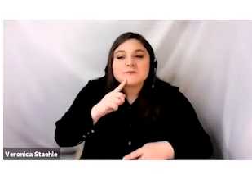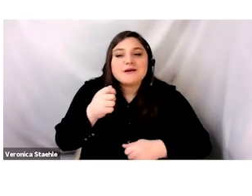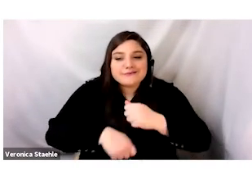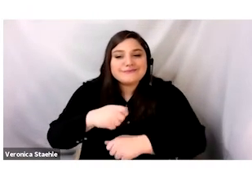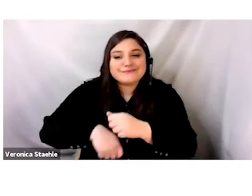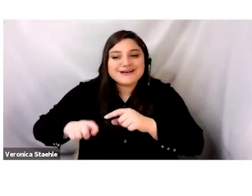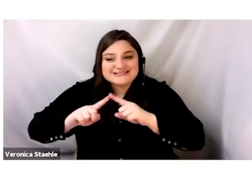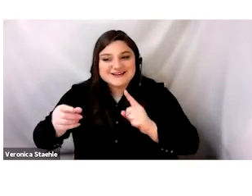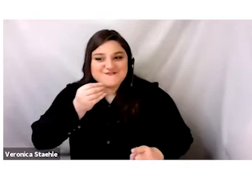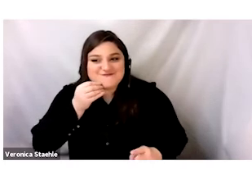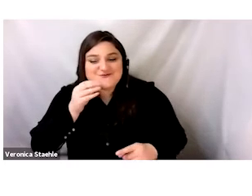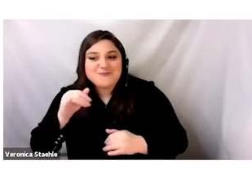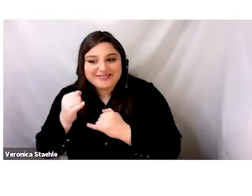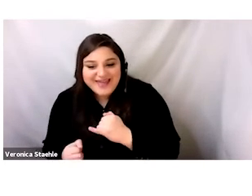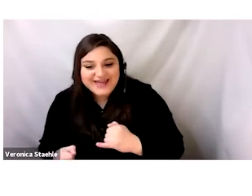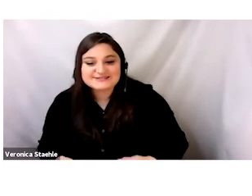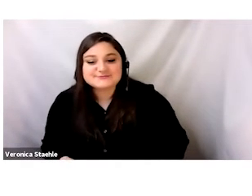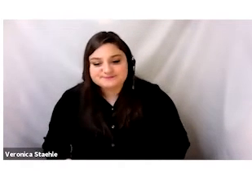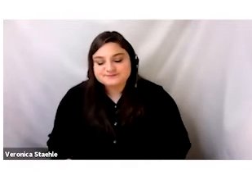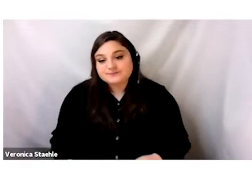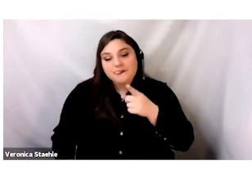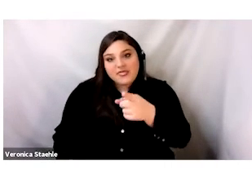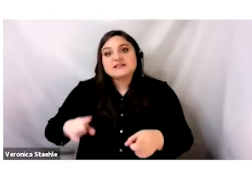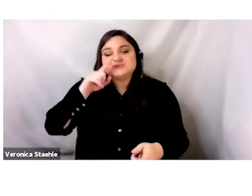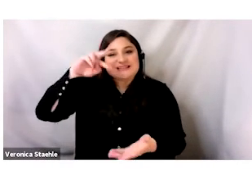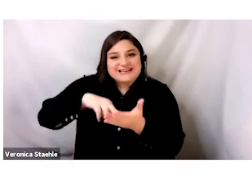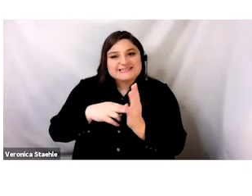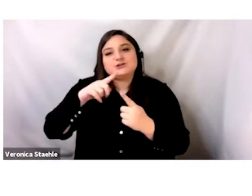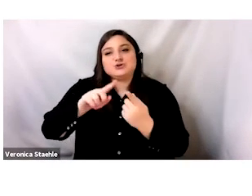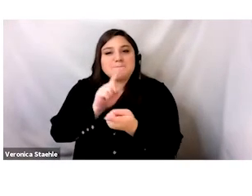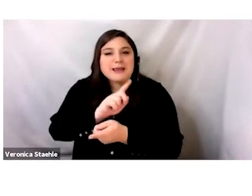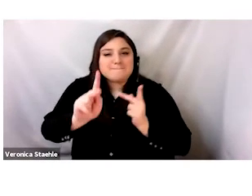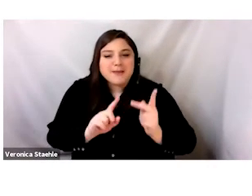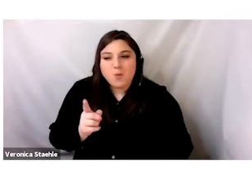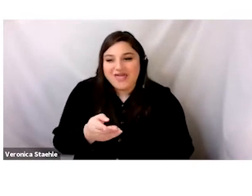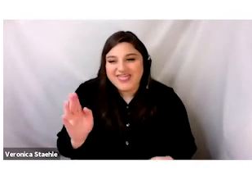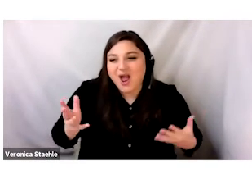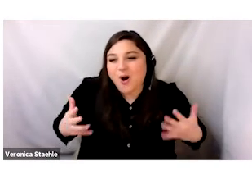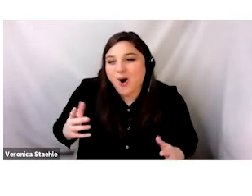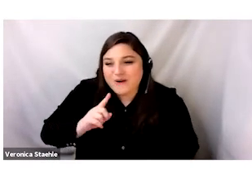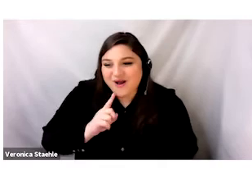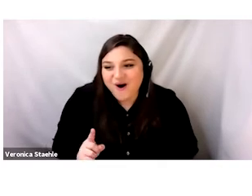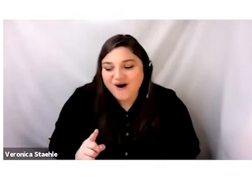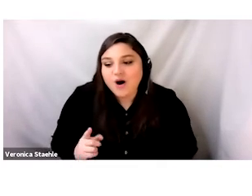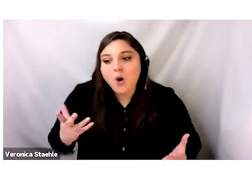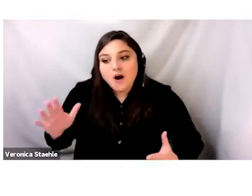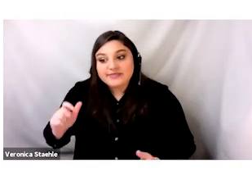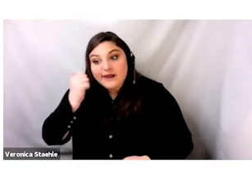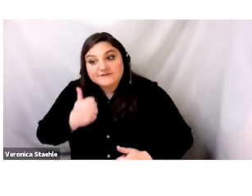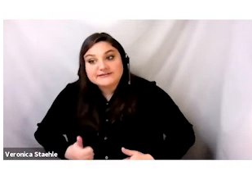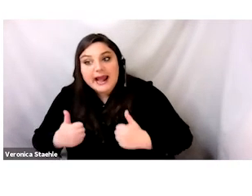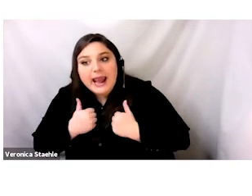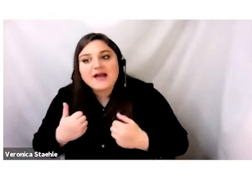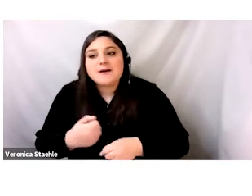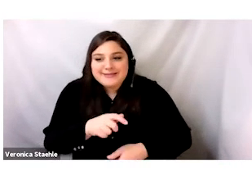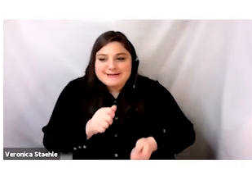so that was the 2020 program. And the 2021 program that's coming up, actually launching in July, they are directly looking